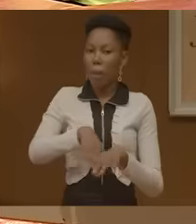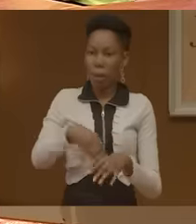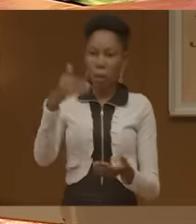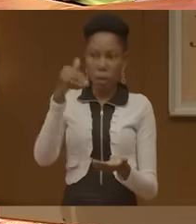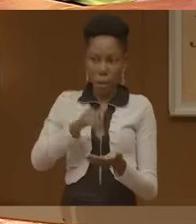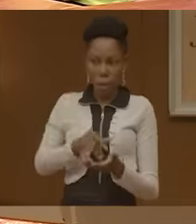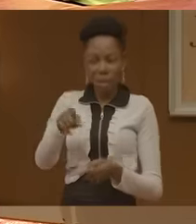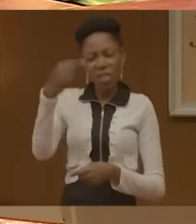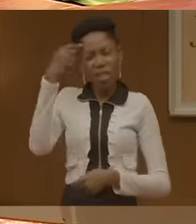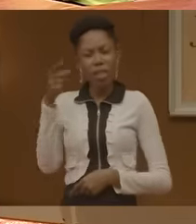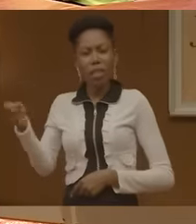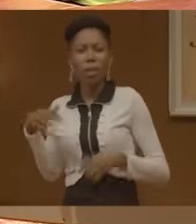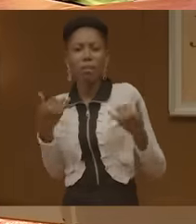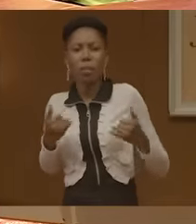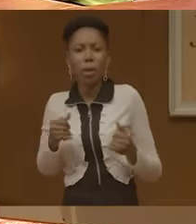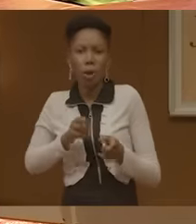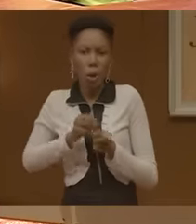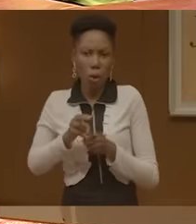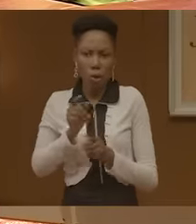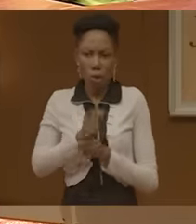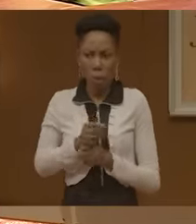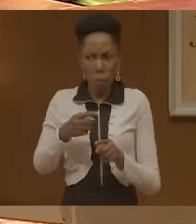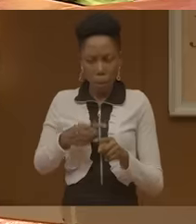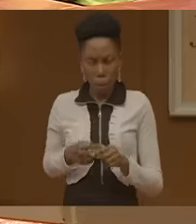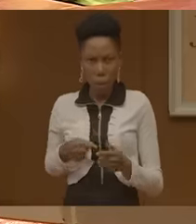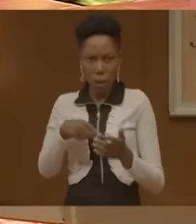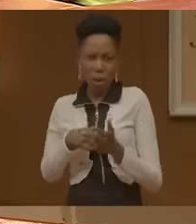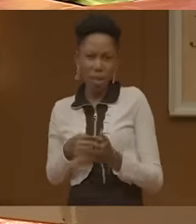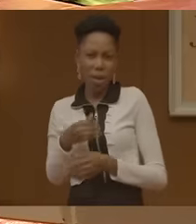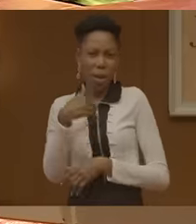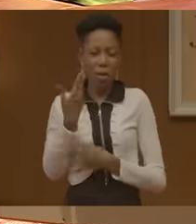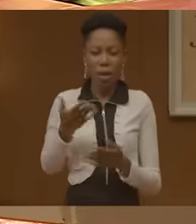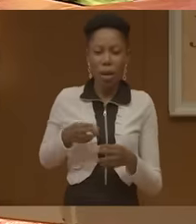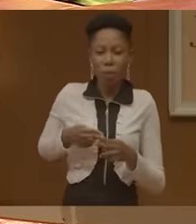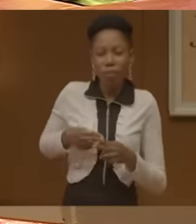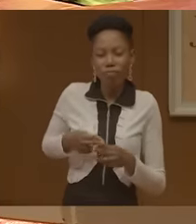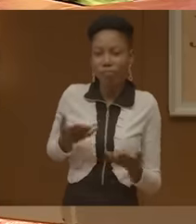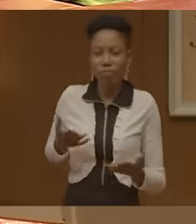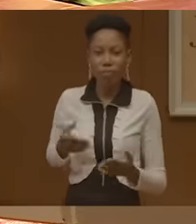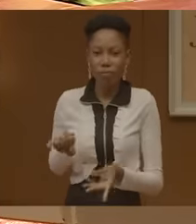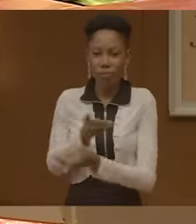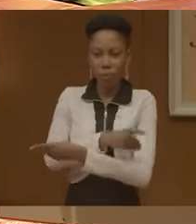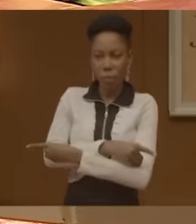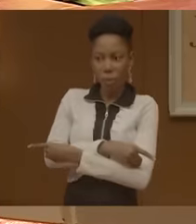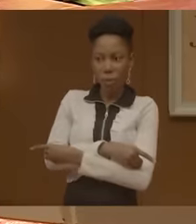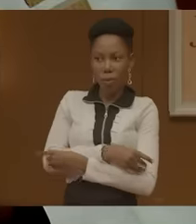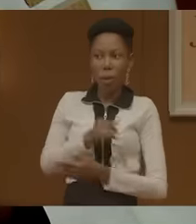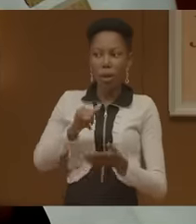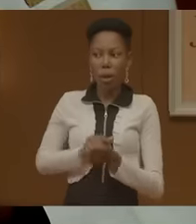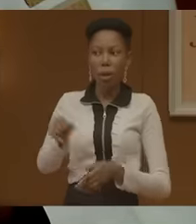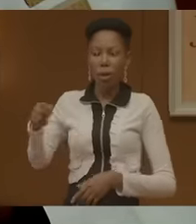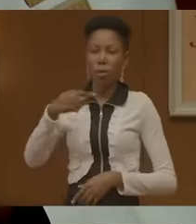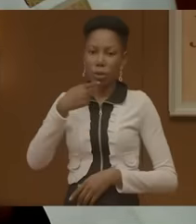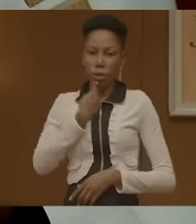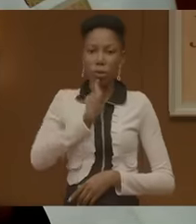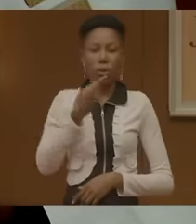pull my legs or try to threaten me. But these few days, I see it in him that is very